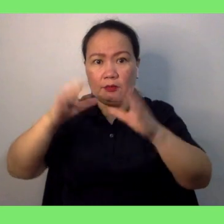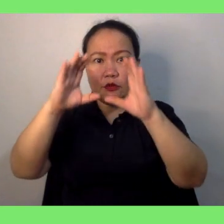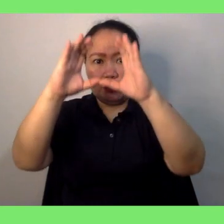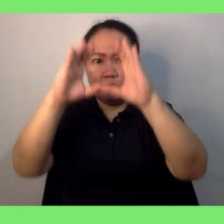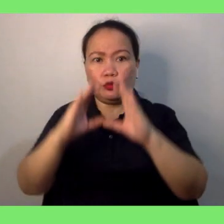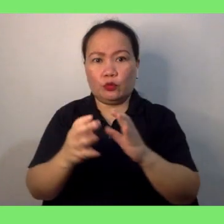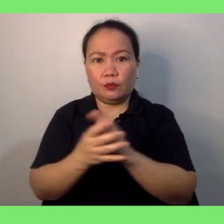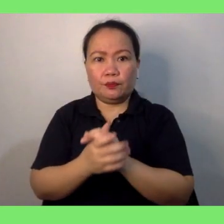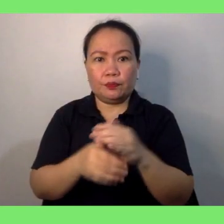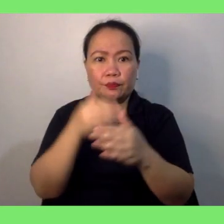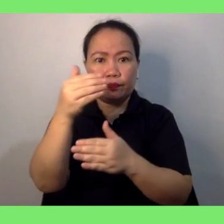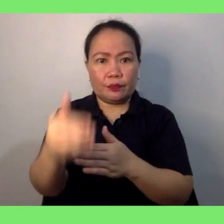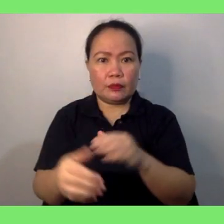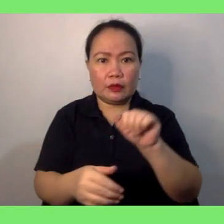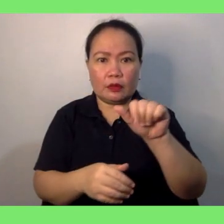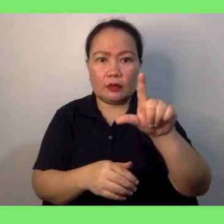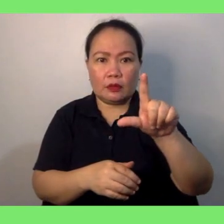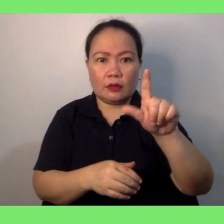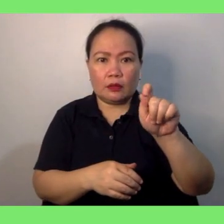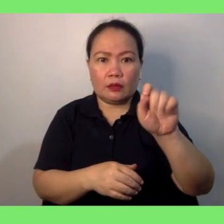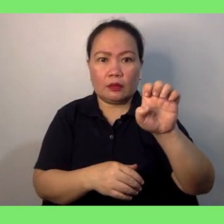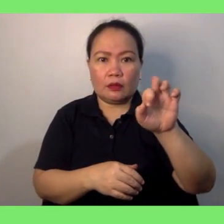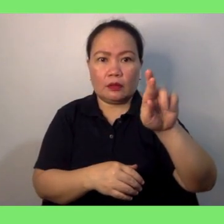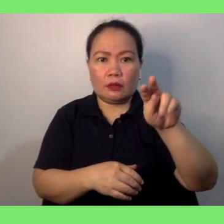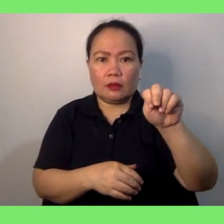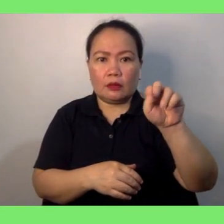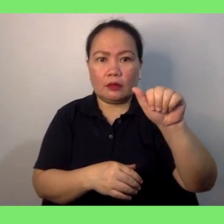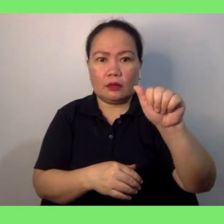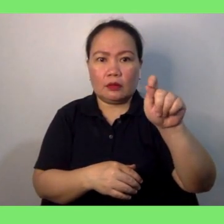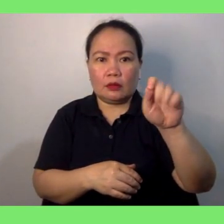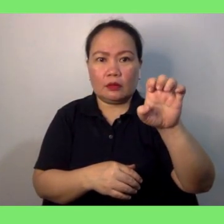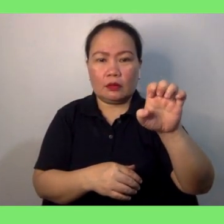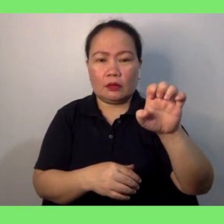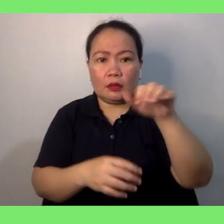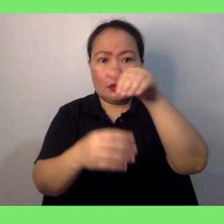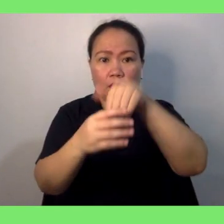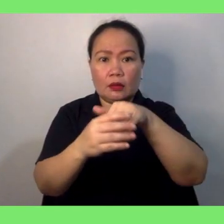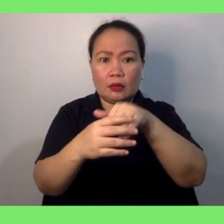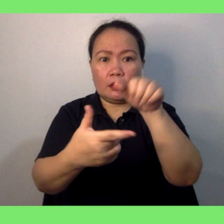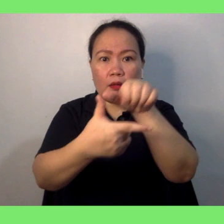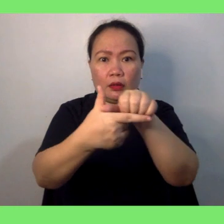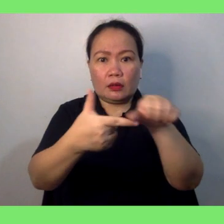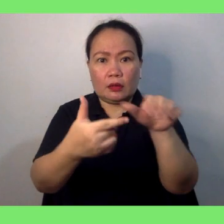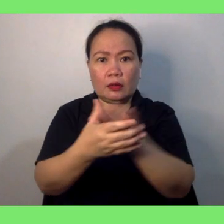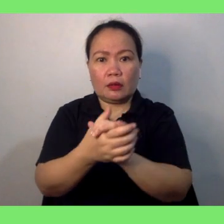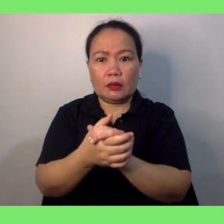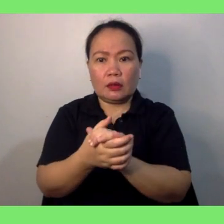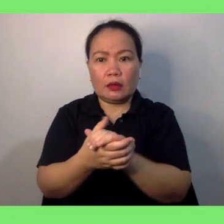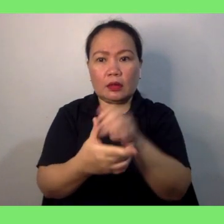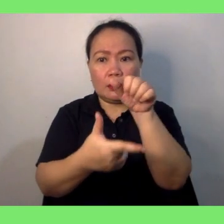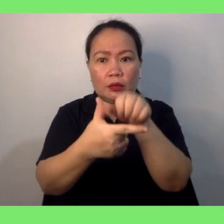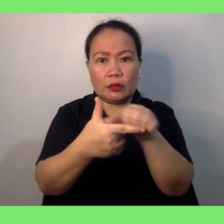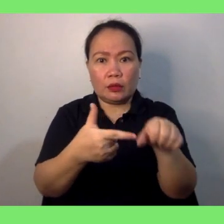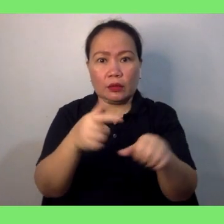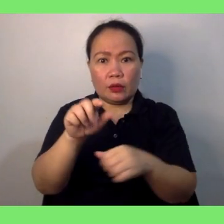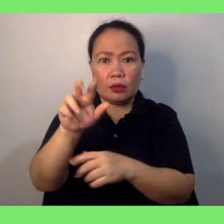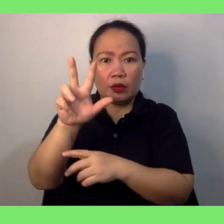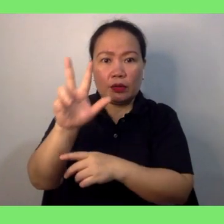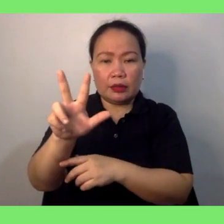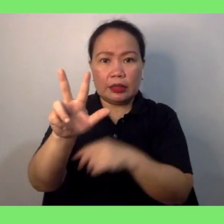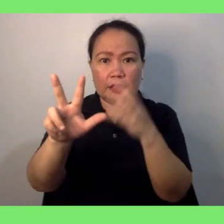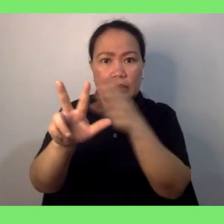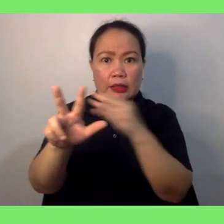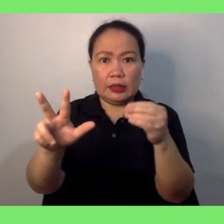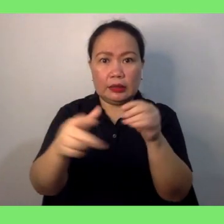next. We have alternate interior angles. Alternate interior, we have angle 3 and angle 6.